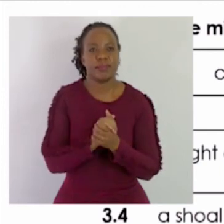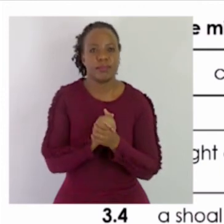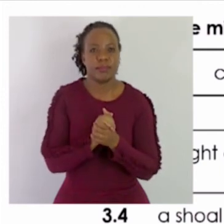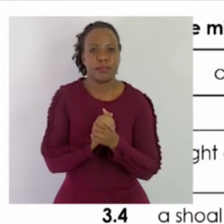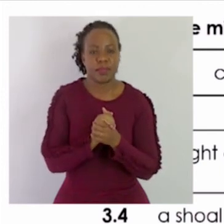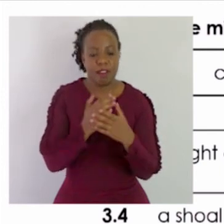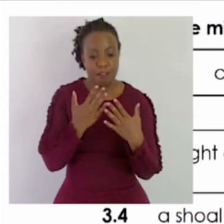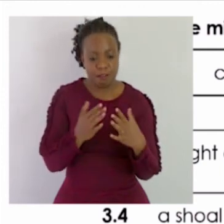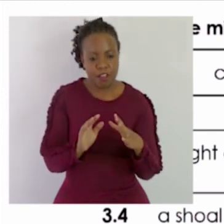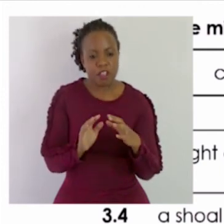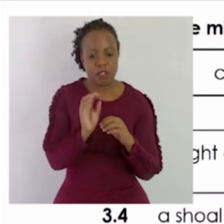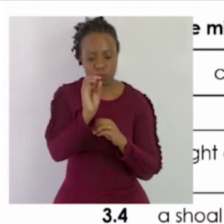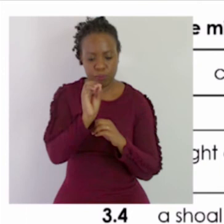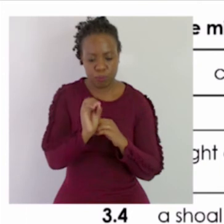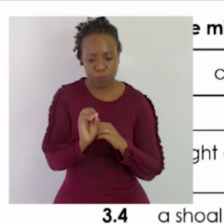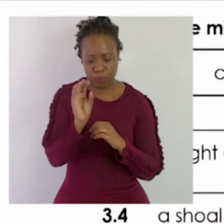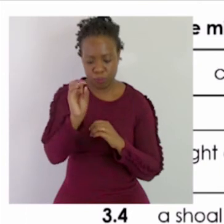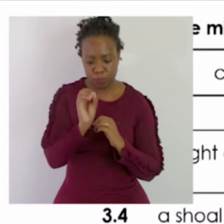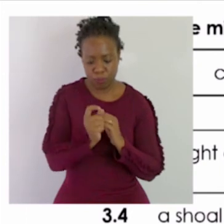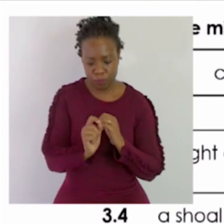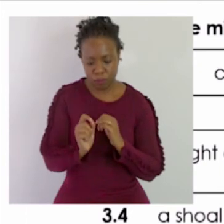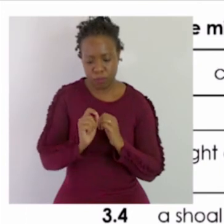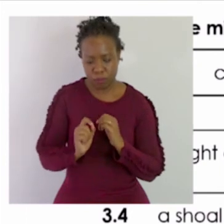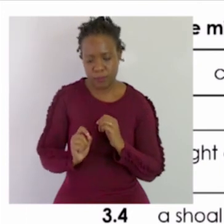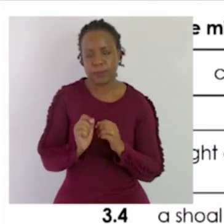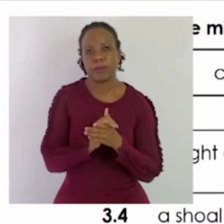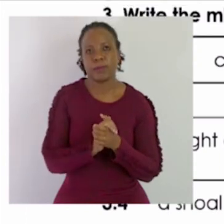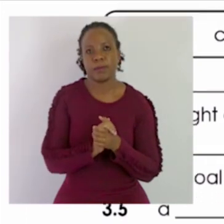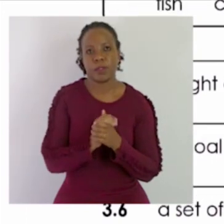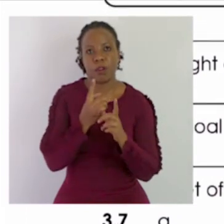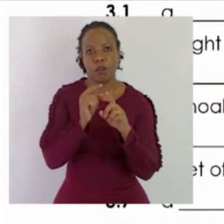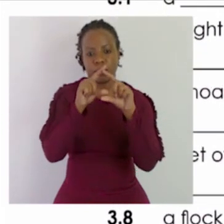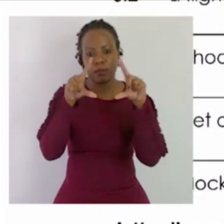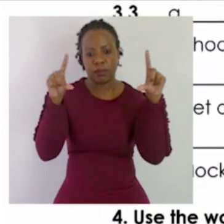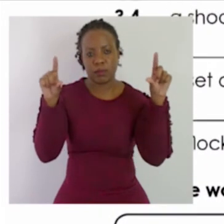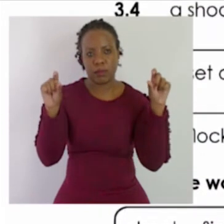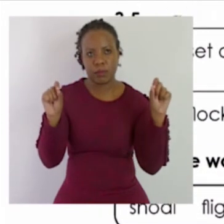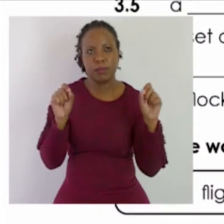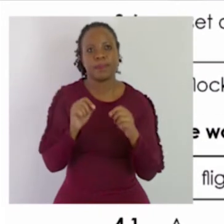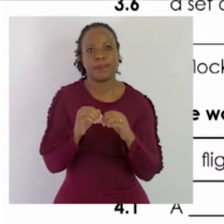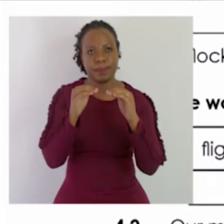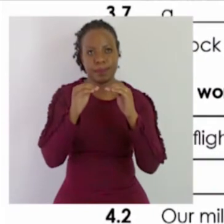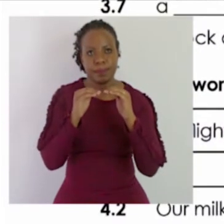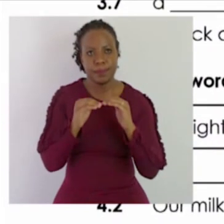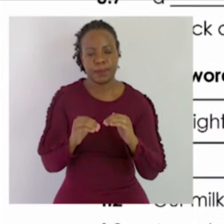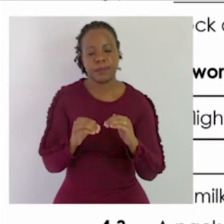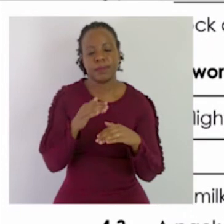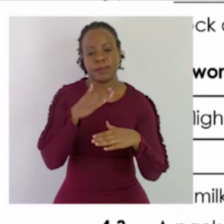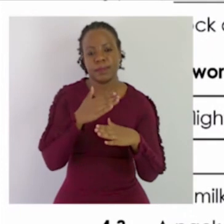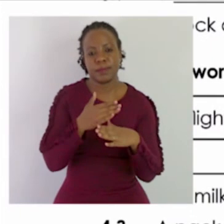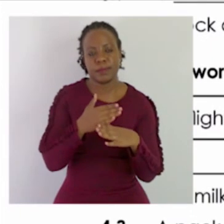completing those phrases using the given words. Let's quickly move to activity